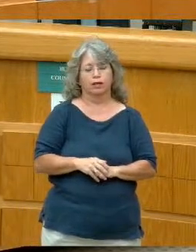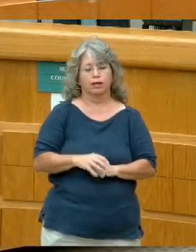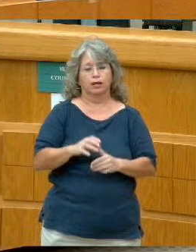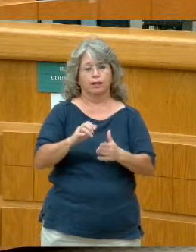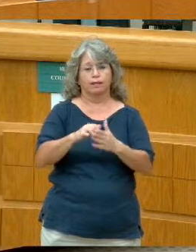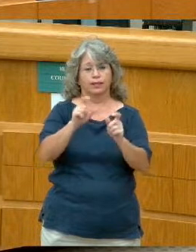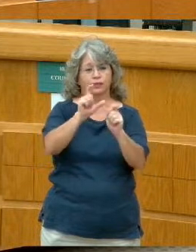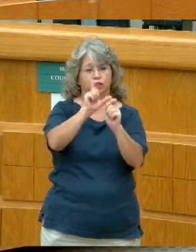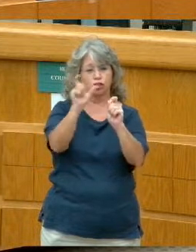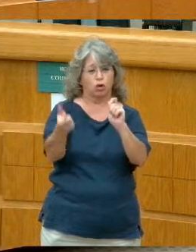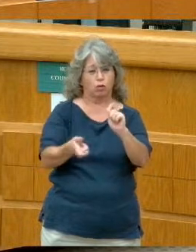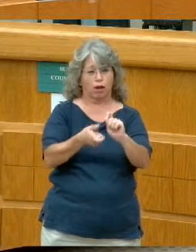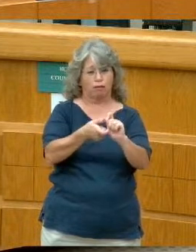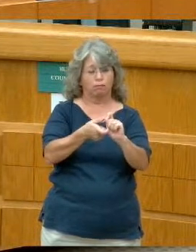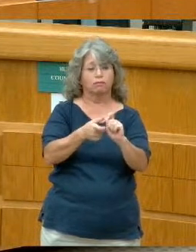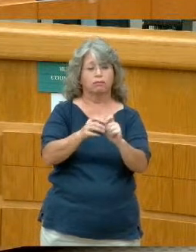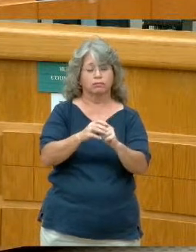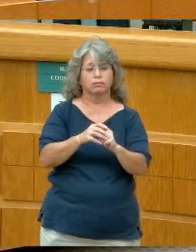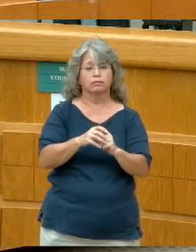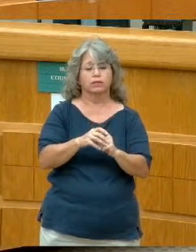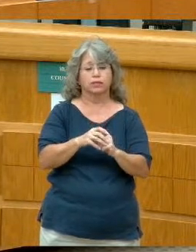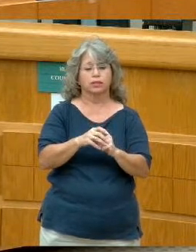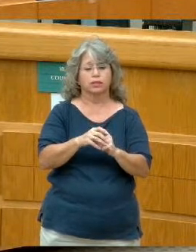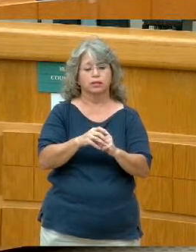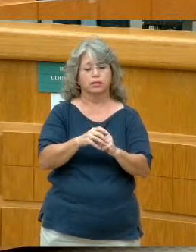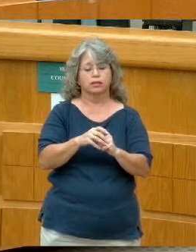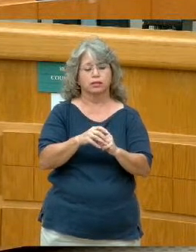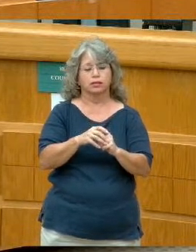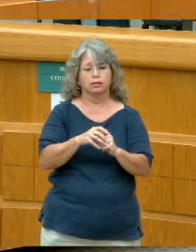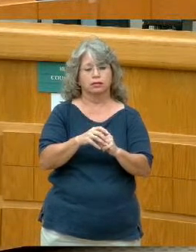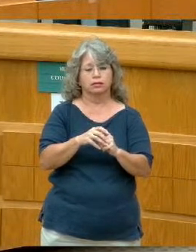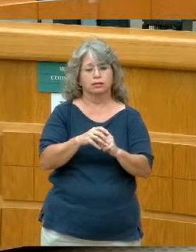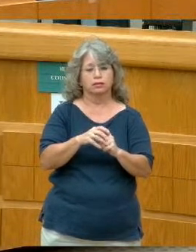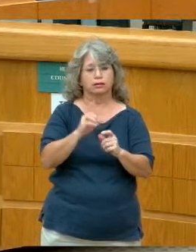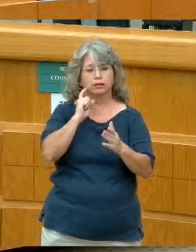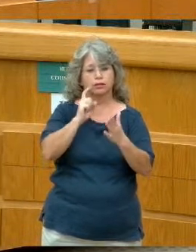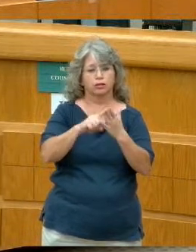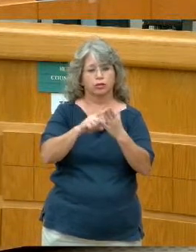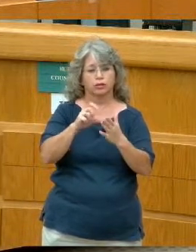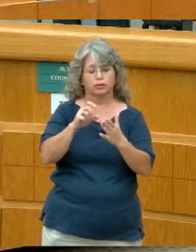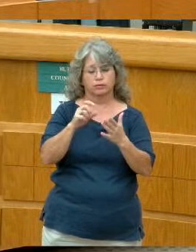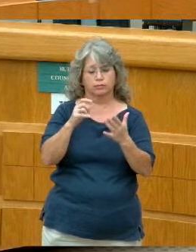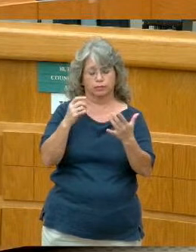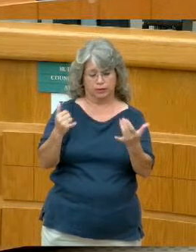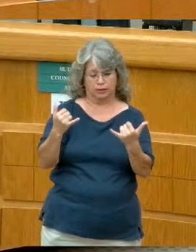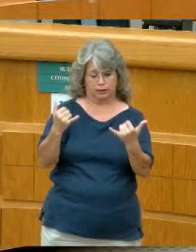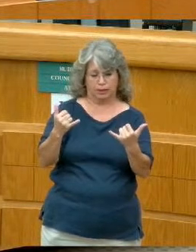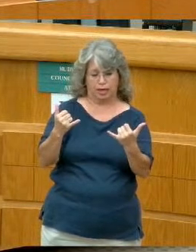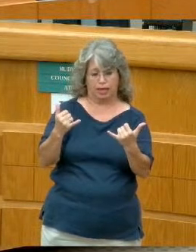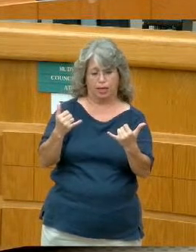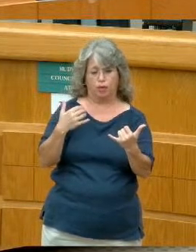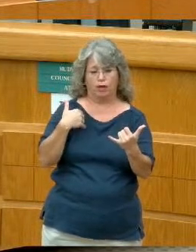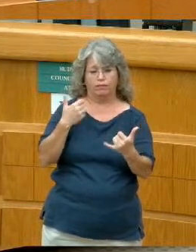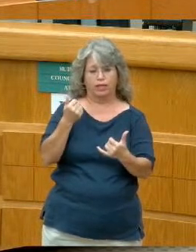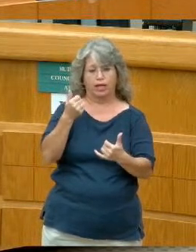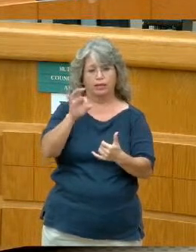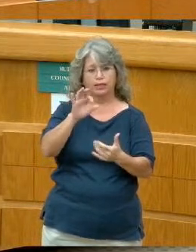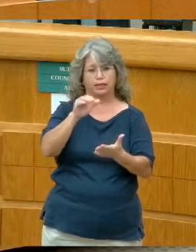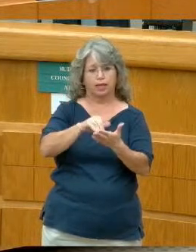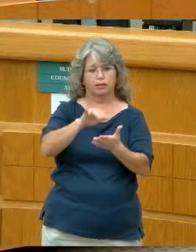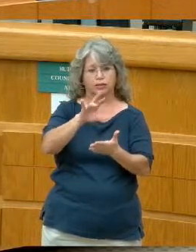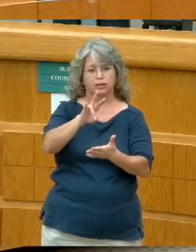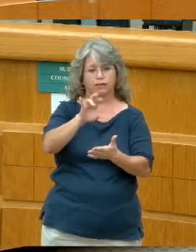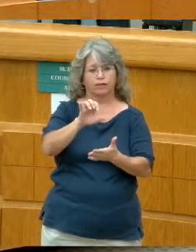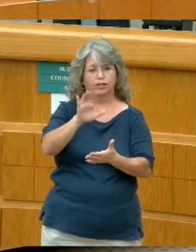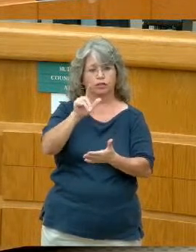So on the donut graph, here you see that as of September 29th, we've had